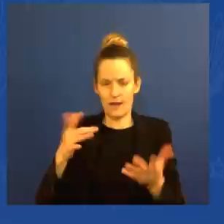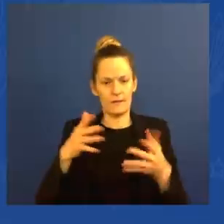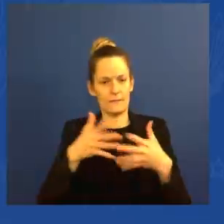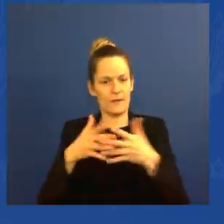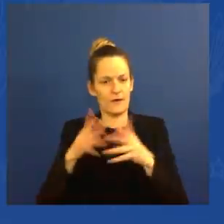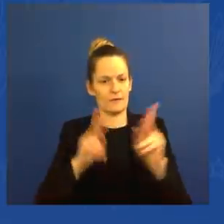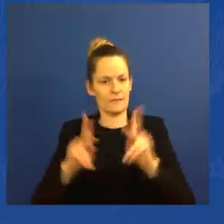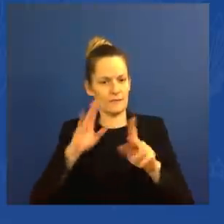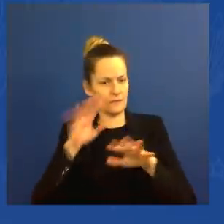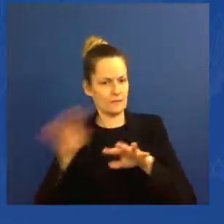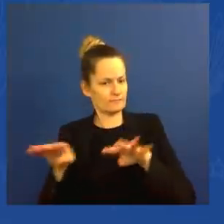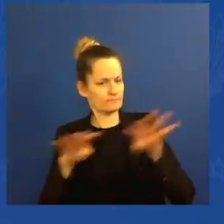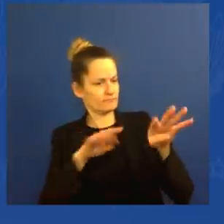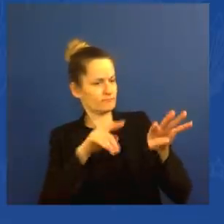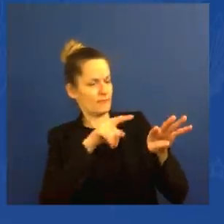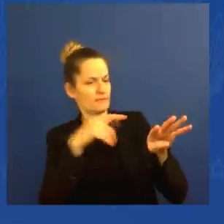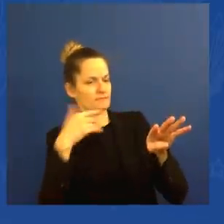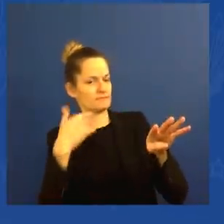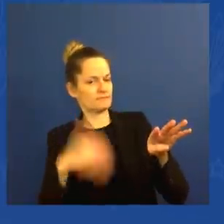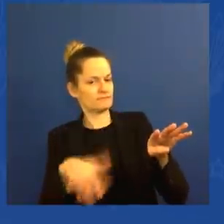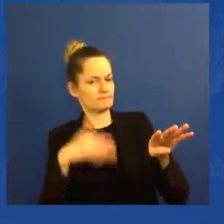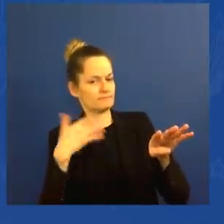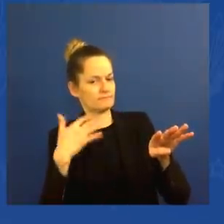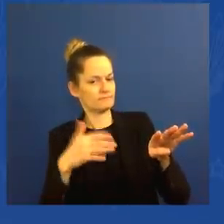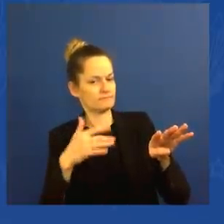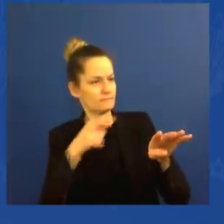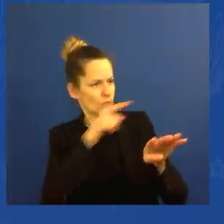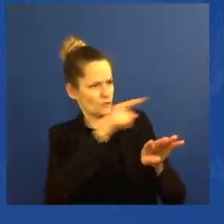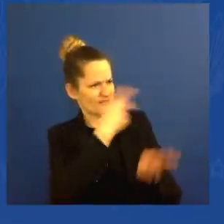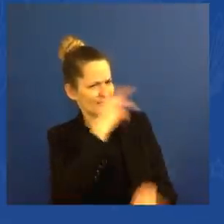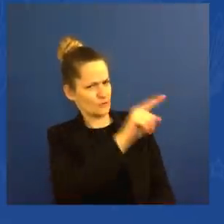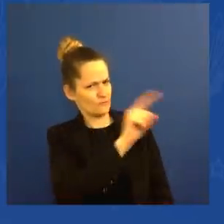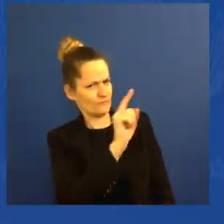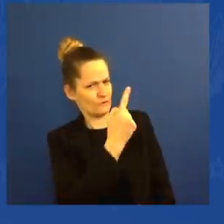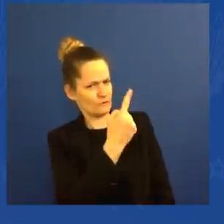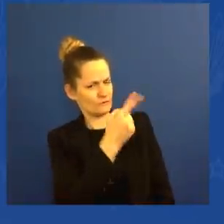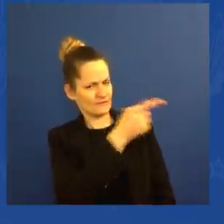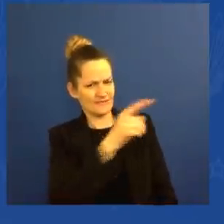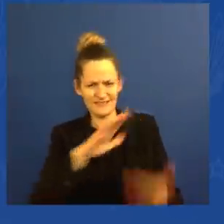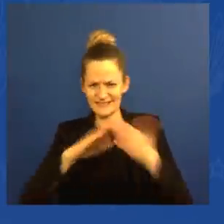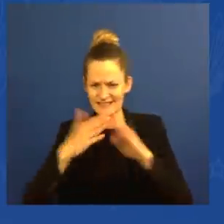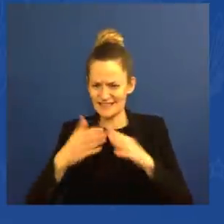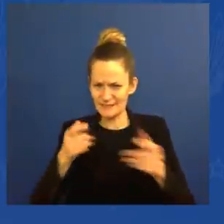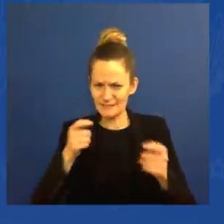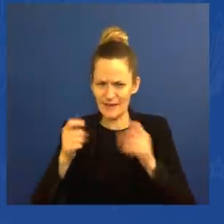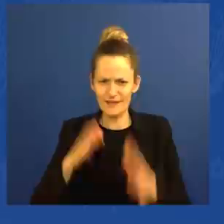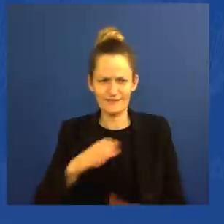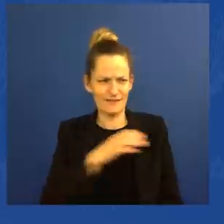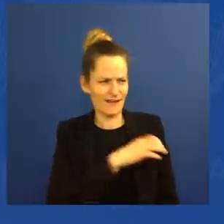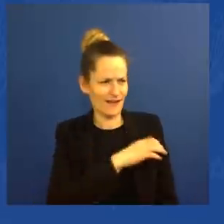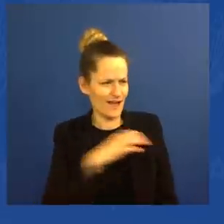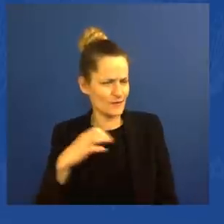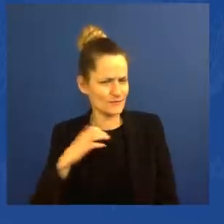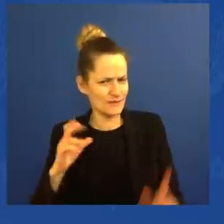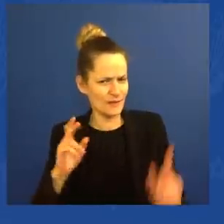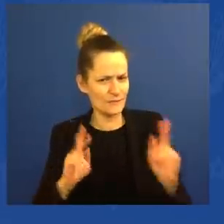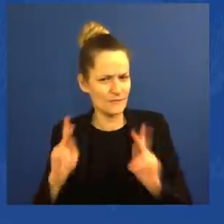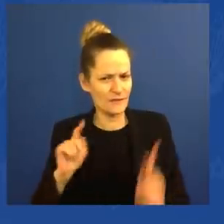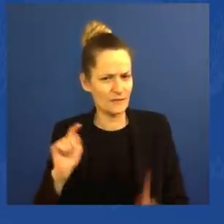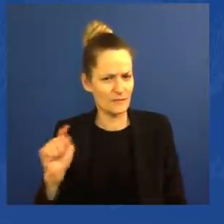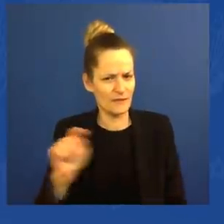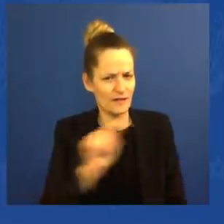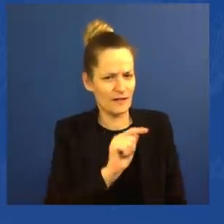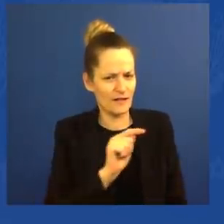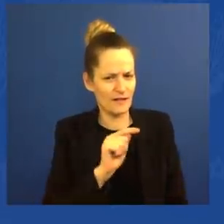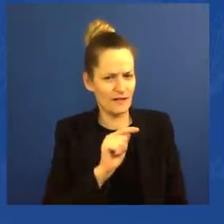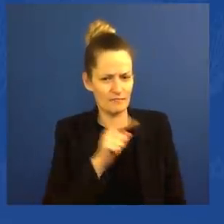City managers, mayors, council persons, when you have a problem, they're knocking on your doors. That's